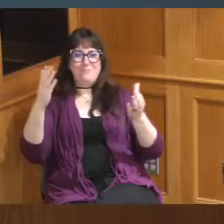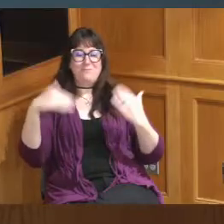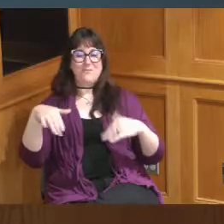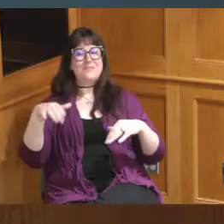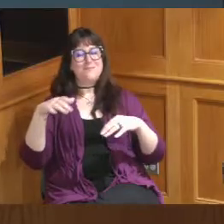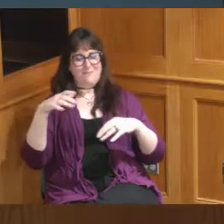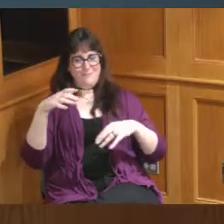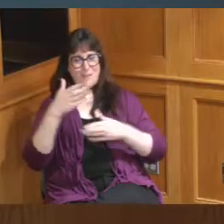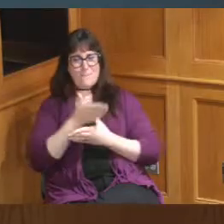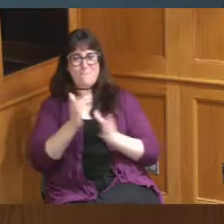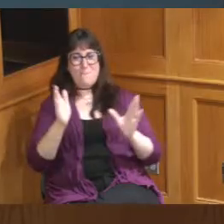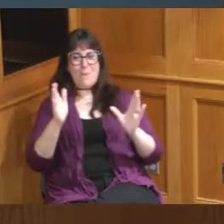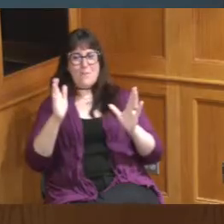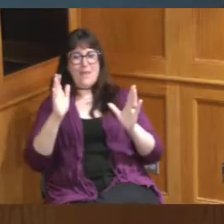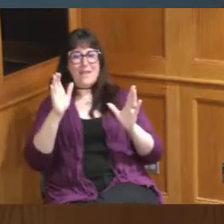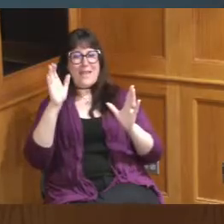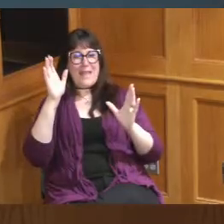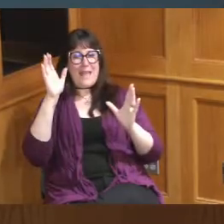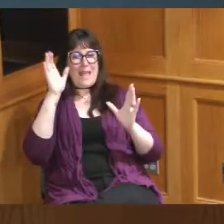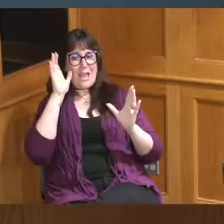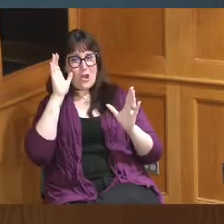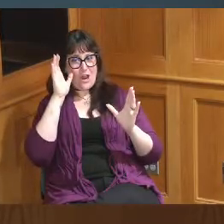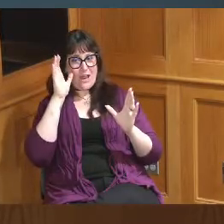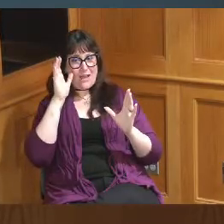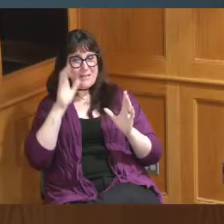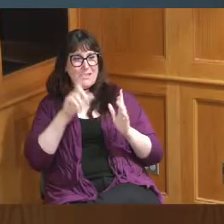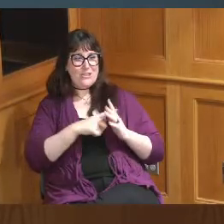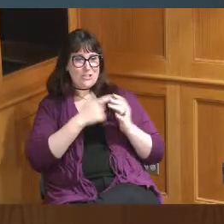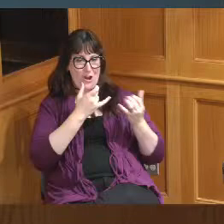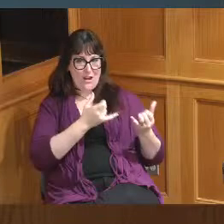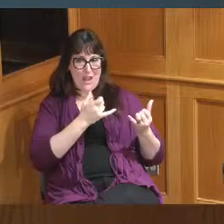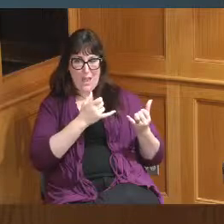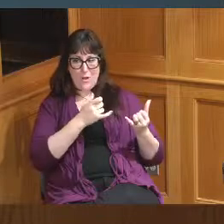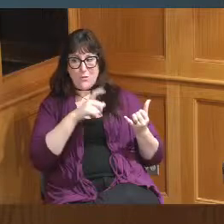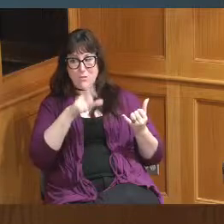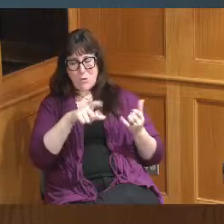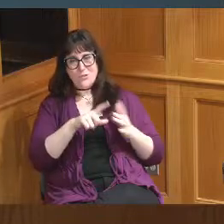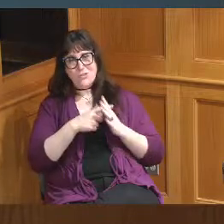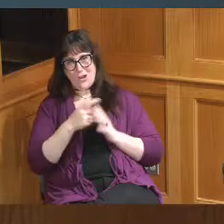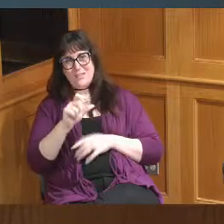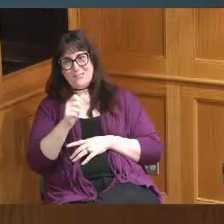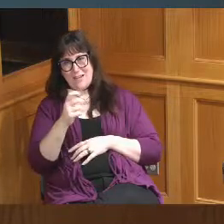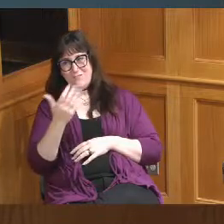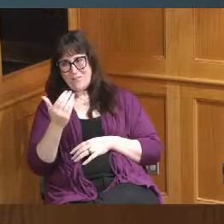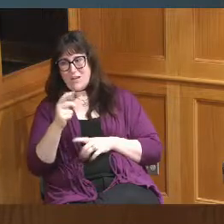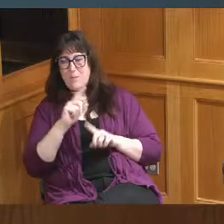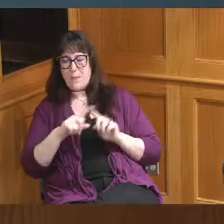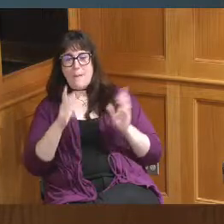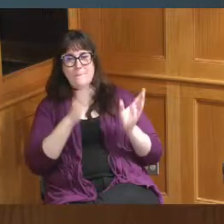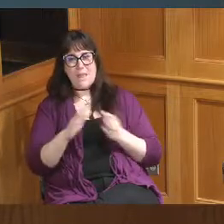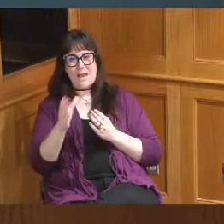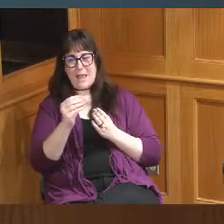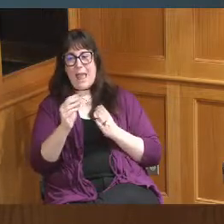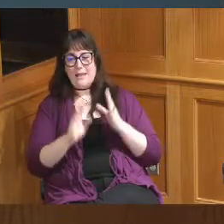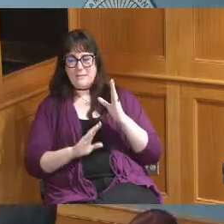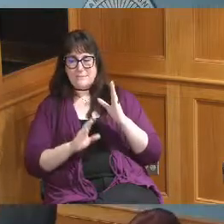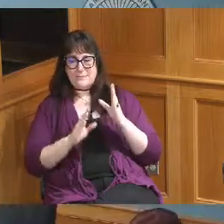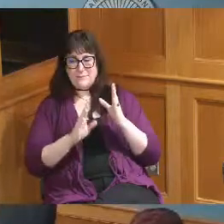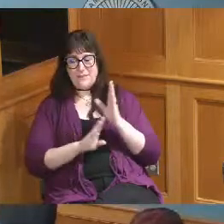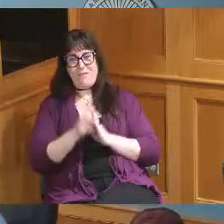that will start now. It was supposed to start at 10:15. This is planning and development. So here